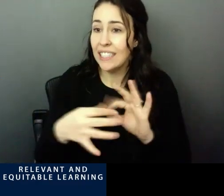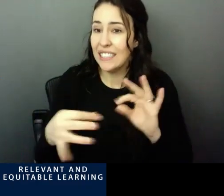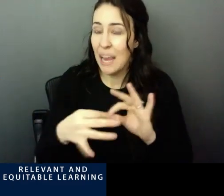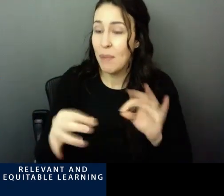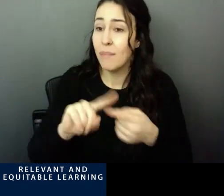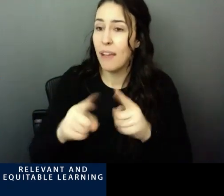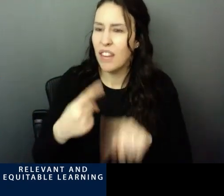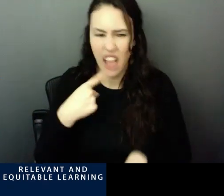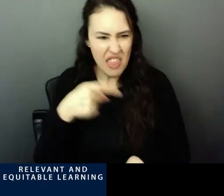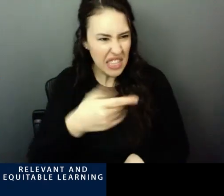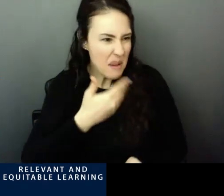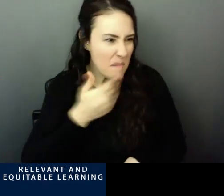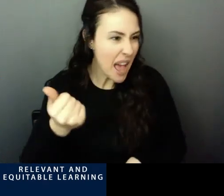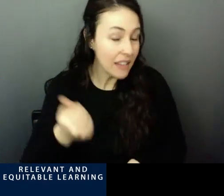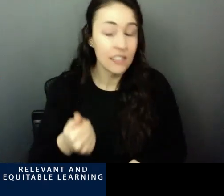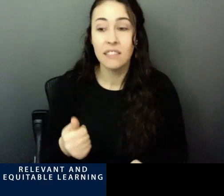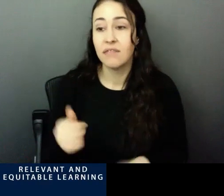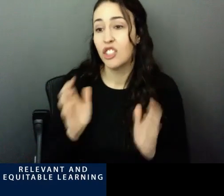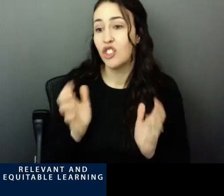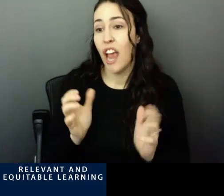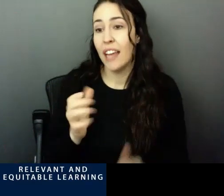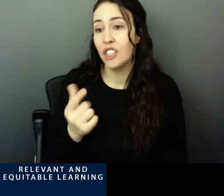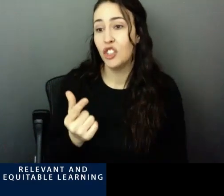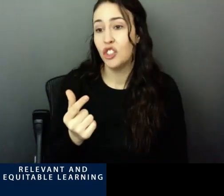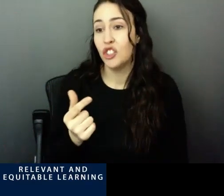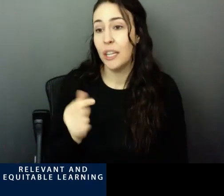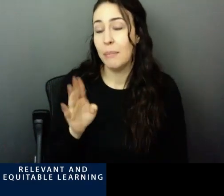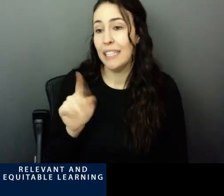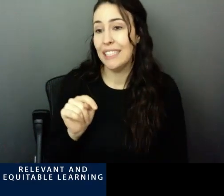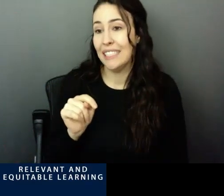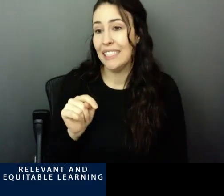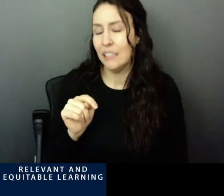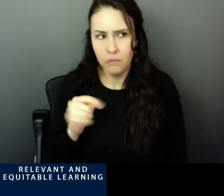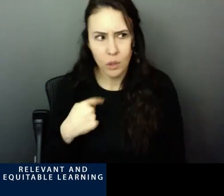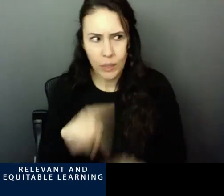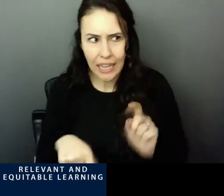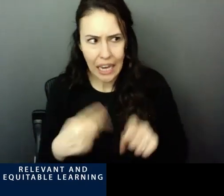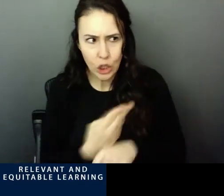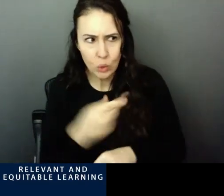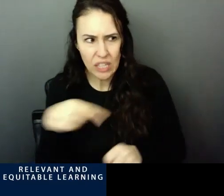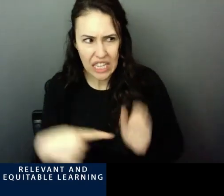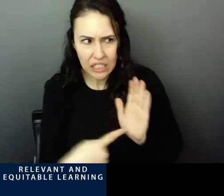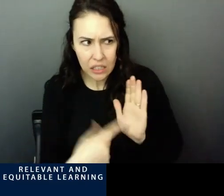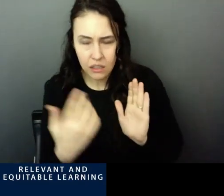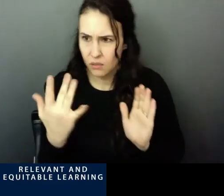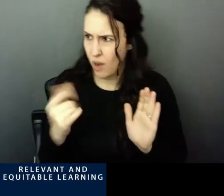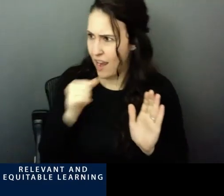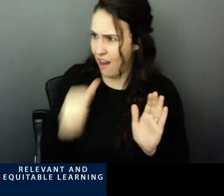get this? ChatGPT. And they're like, well, we can't use this. And I was like, why not? What's the difference between that and a